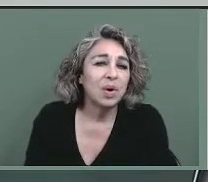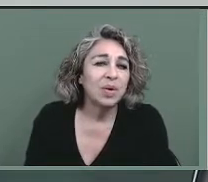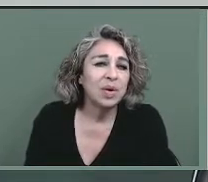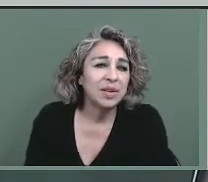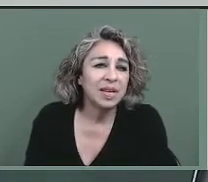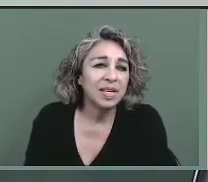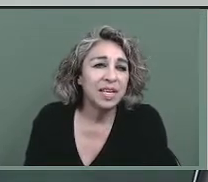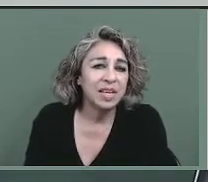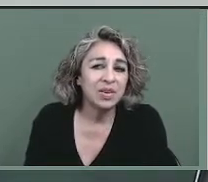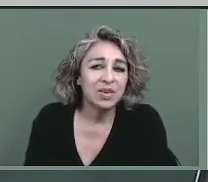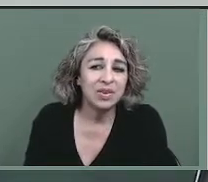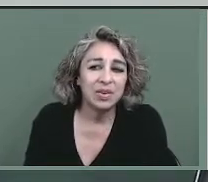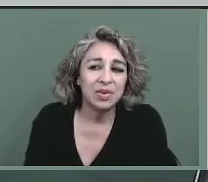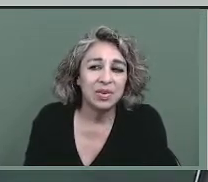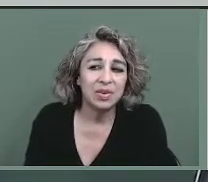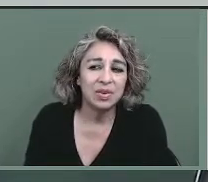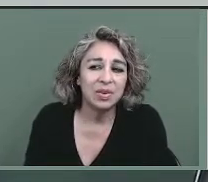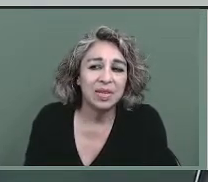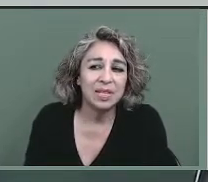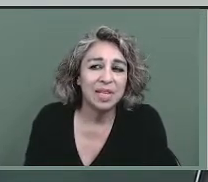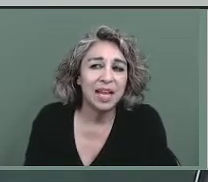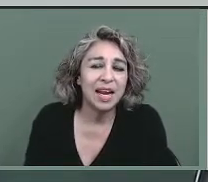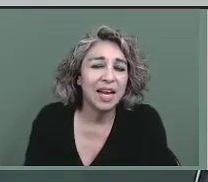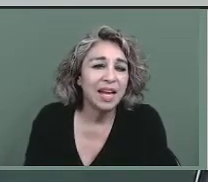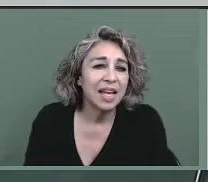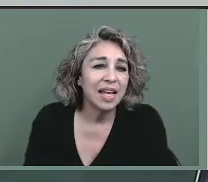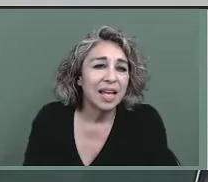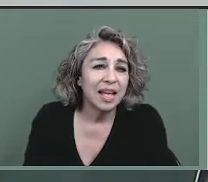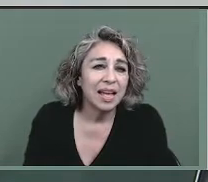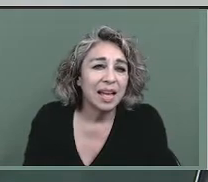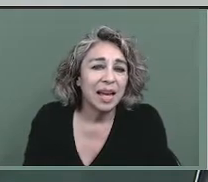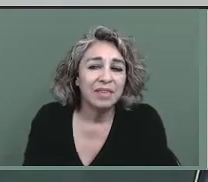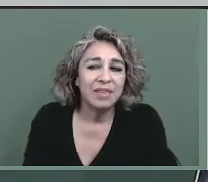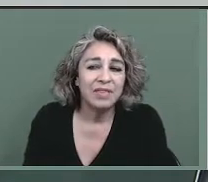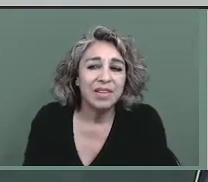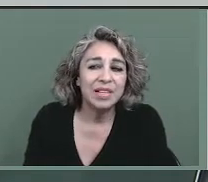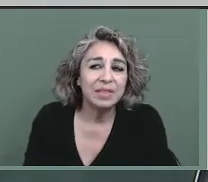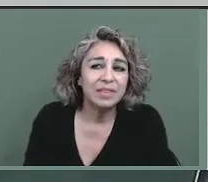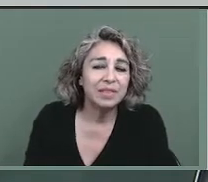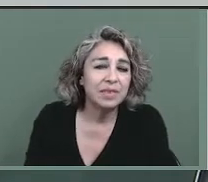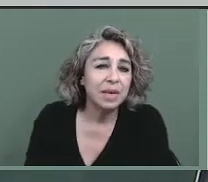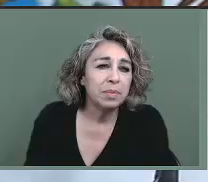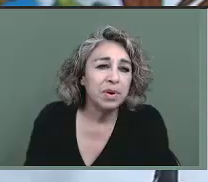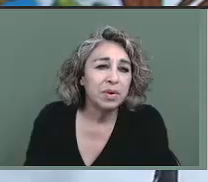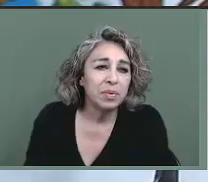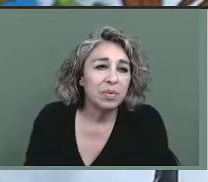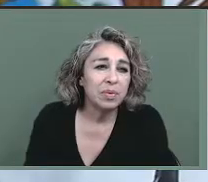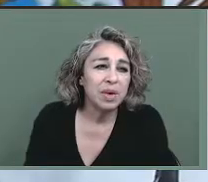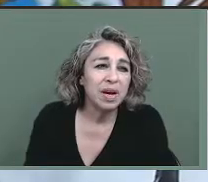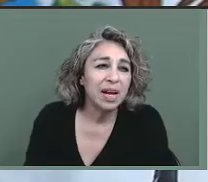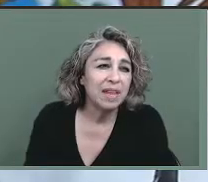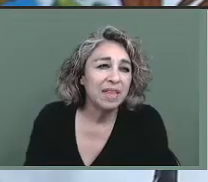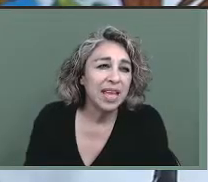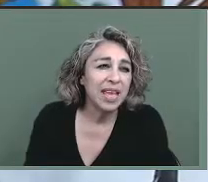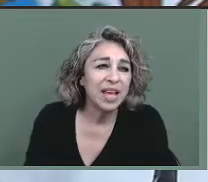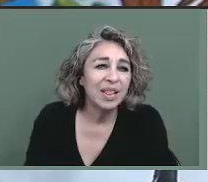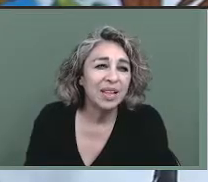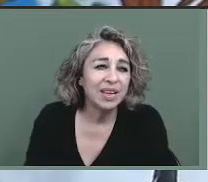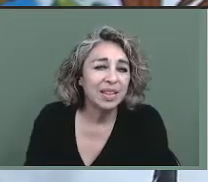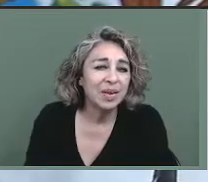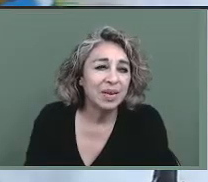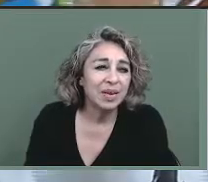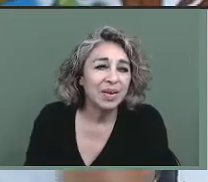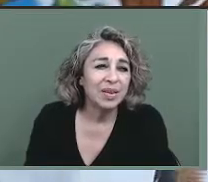we're going to continue to do this. And on the 15th of September, we're going to have that yell,